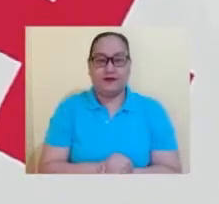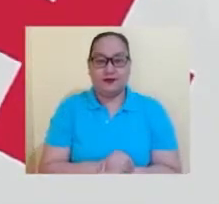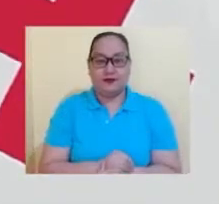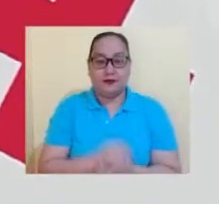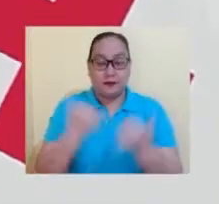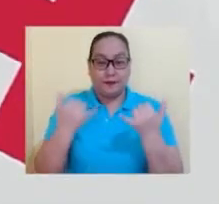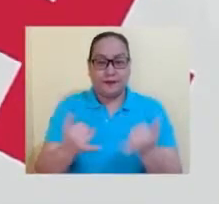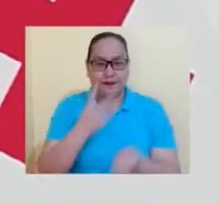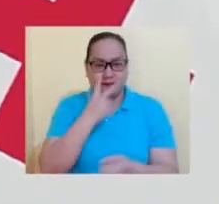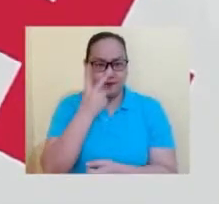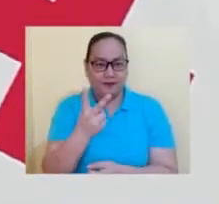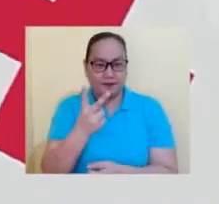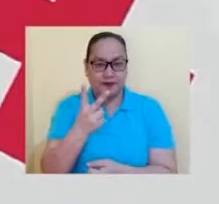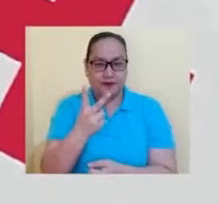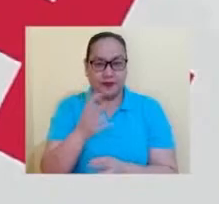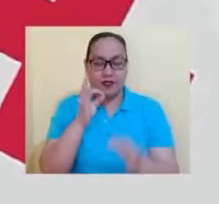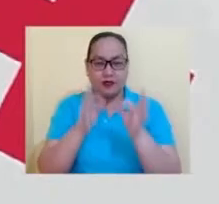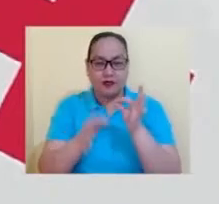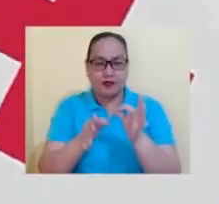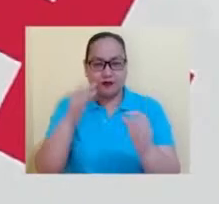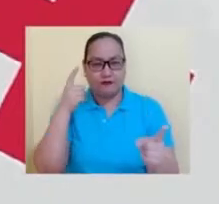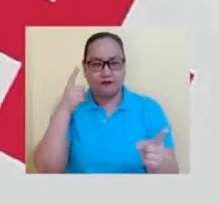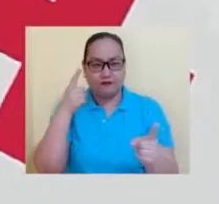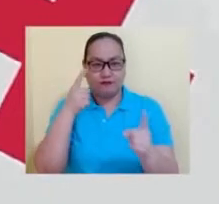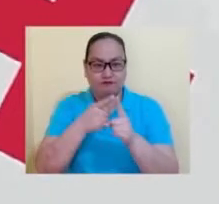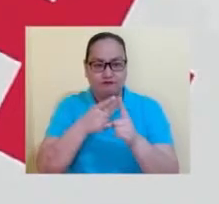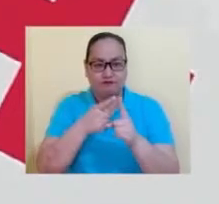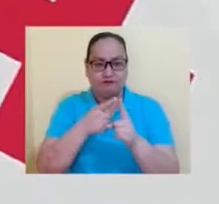Let us see if we met our objectives.